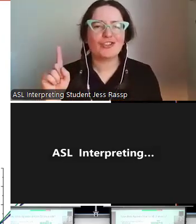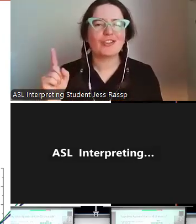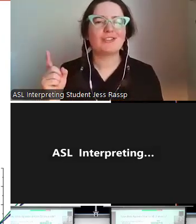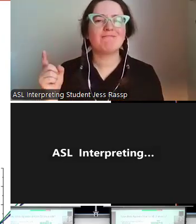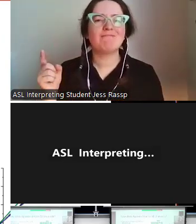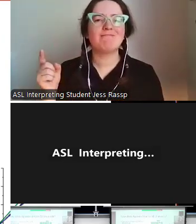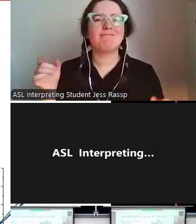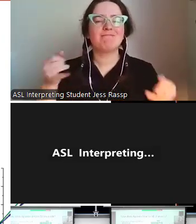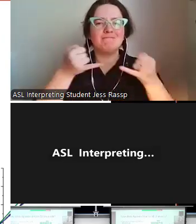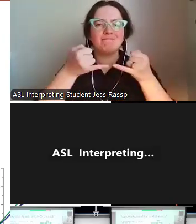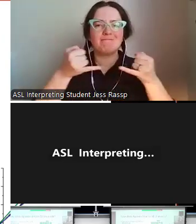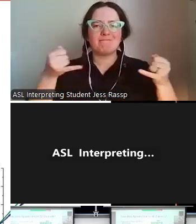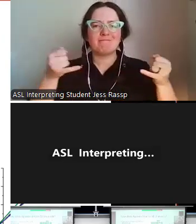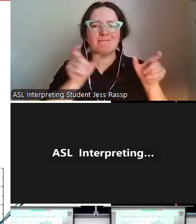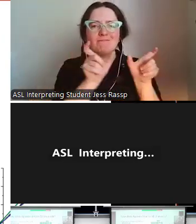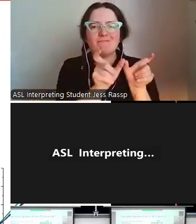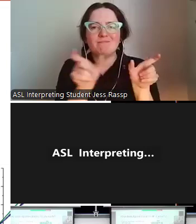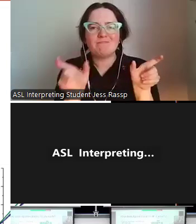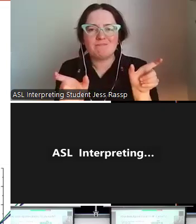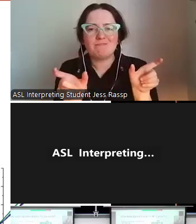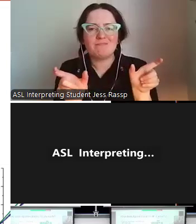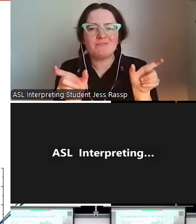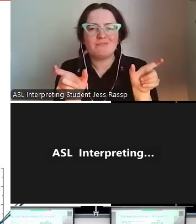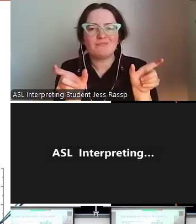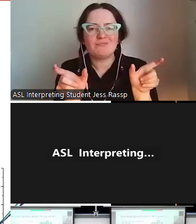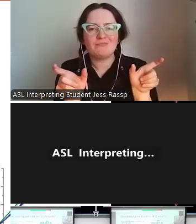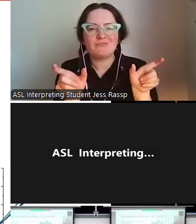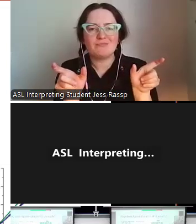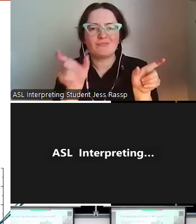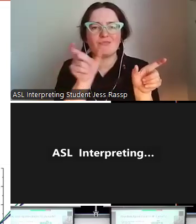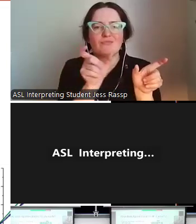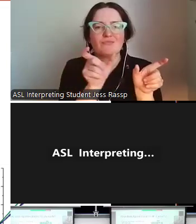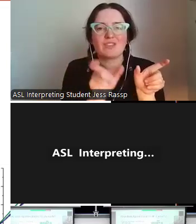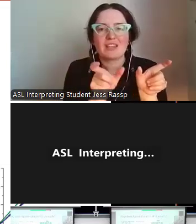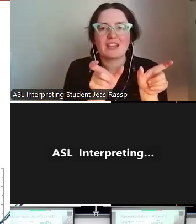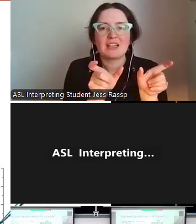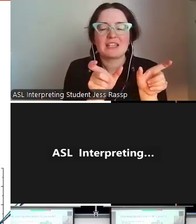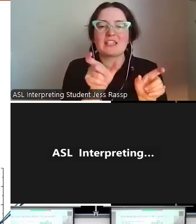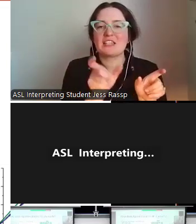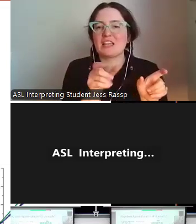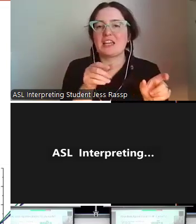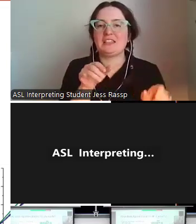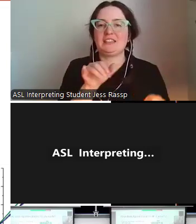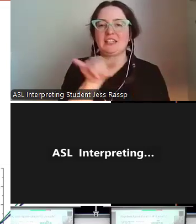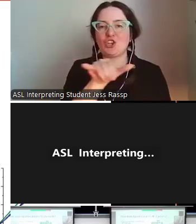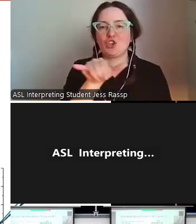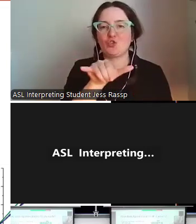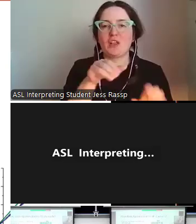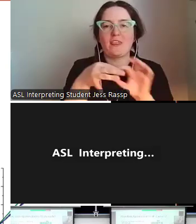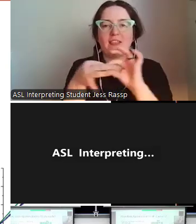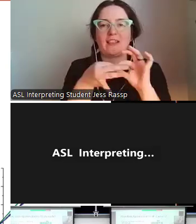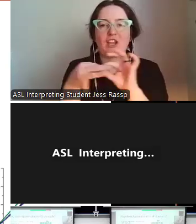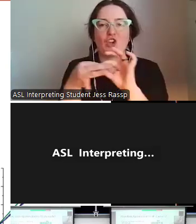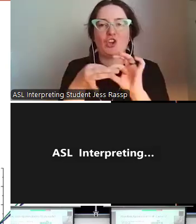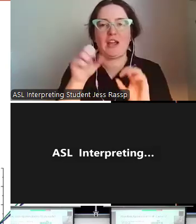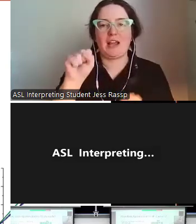Apamine binds SK2 and SK3 at the S3-4 linker. So this here is the linker between